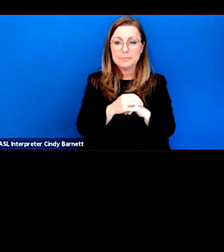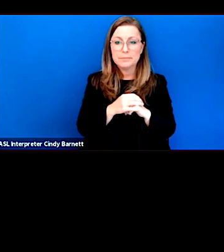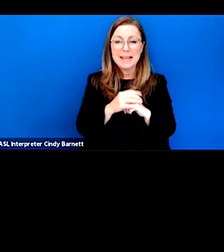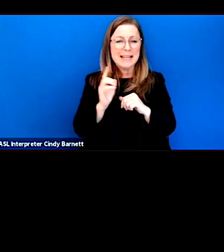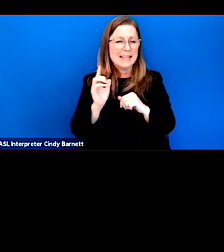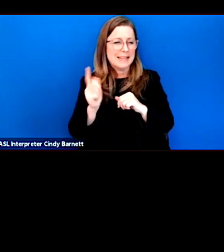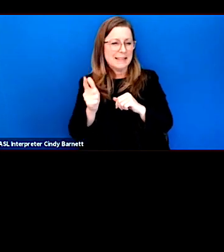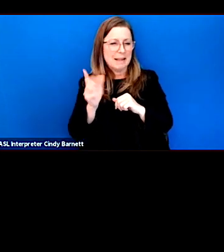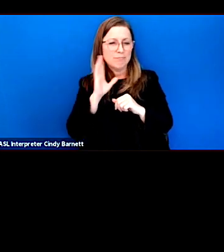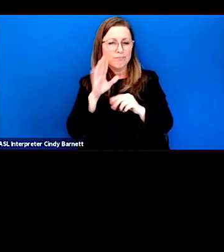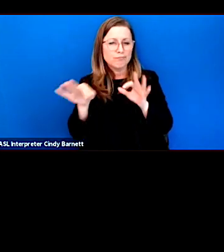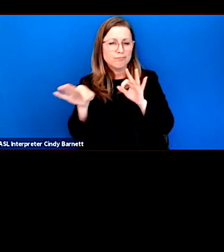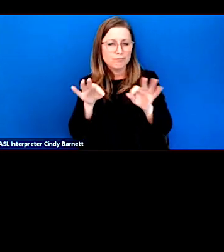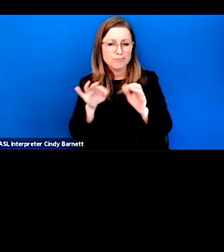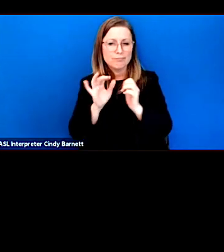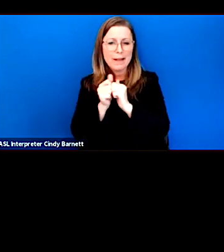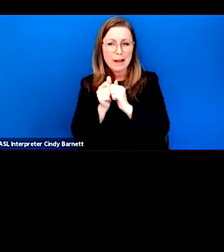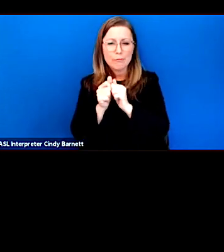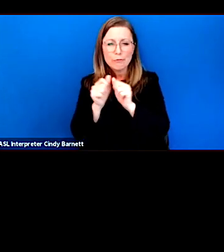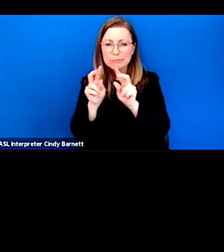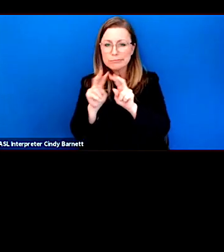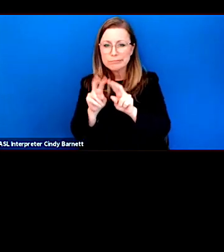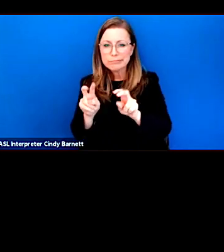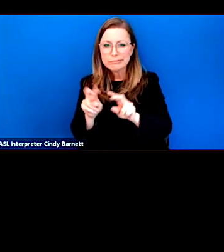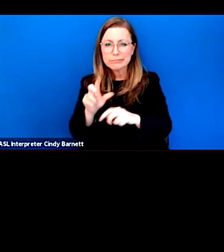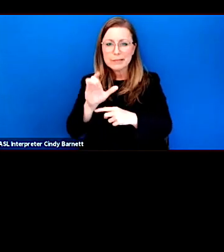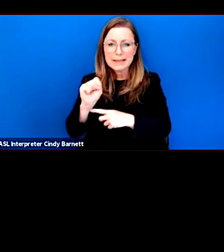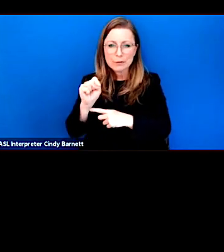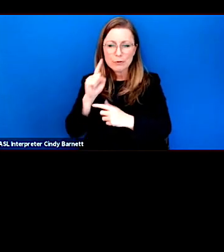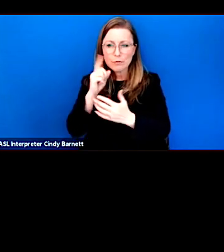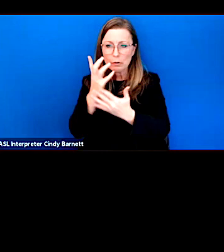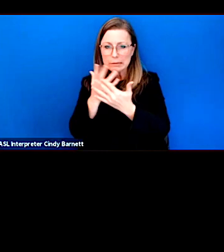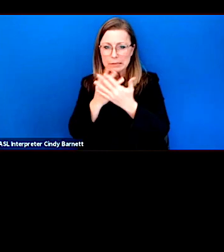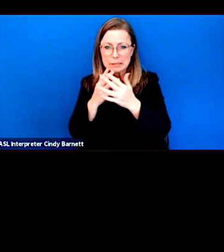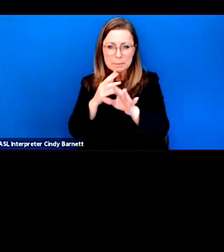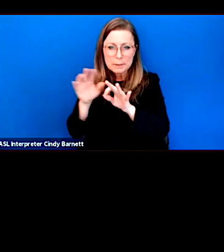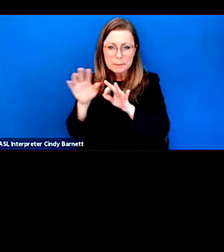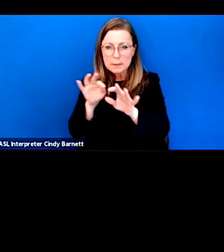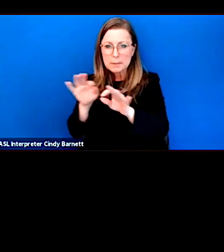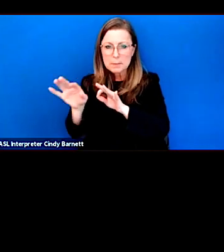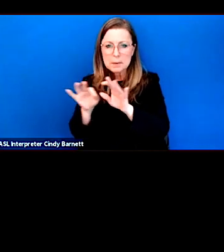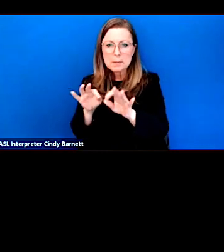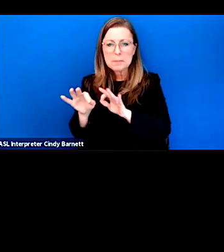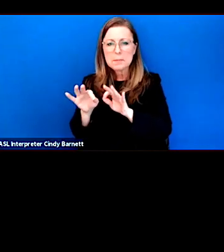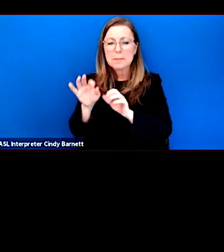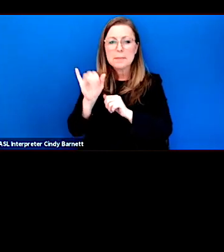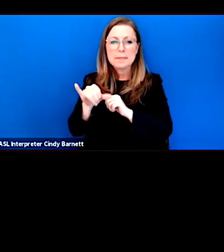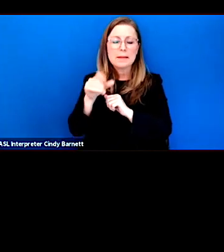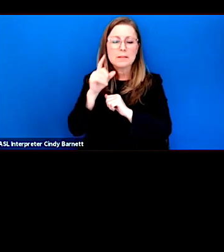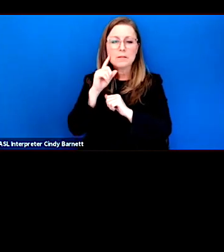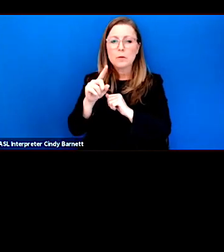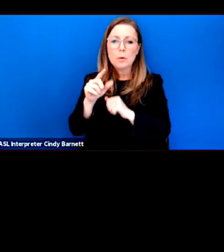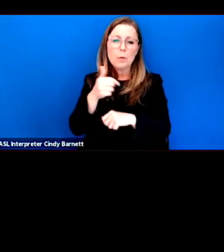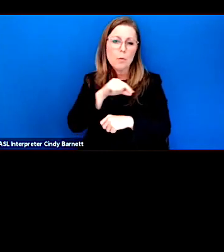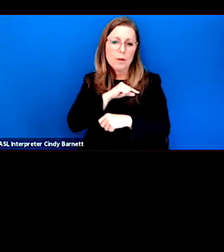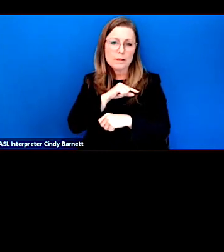talk about filter 1, filter 2, and quality appraisal. Now, we will take a few